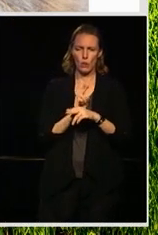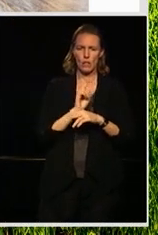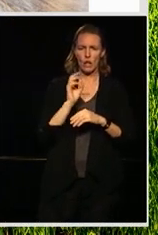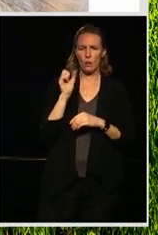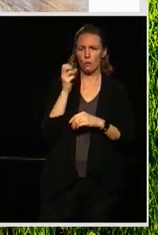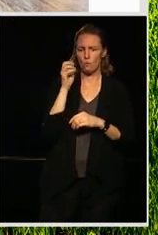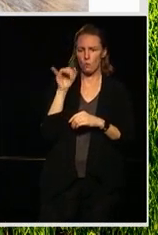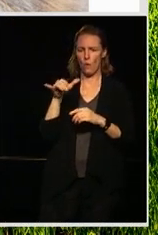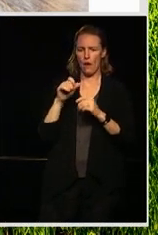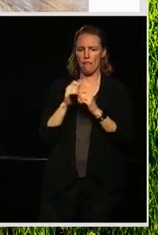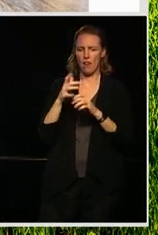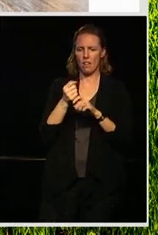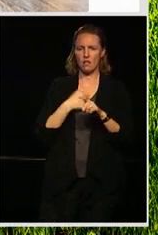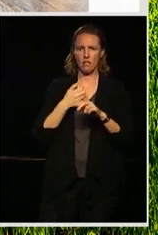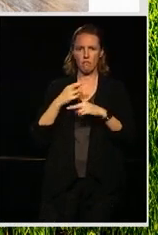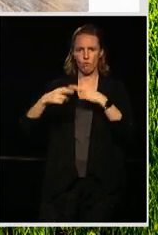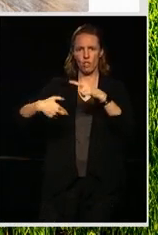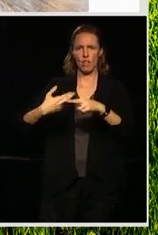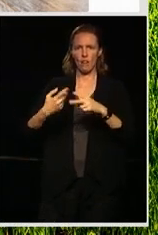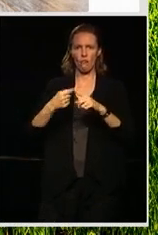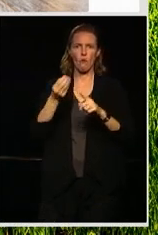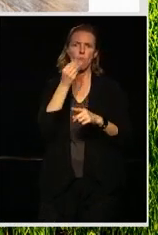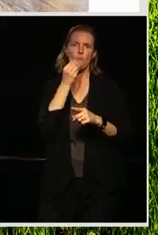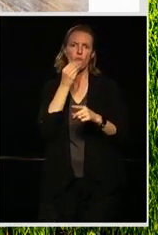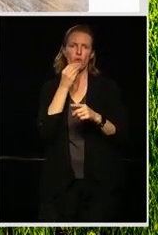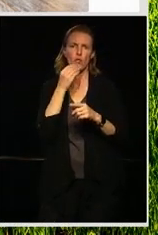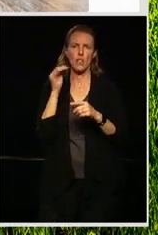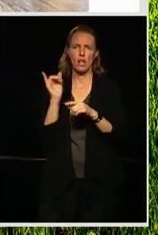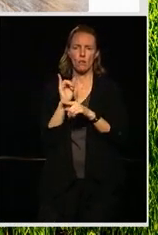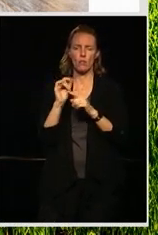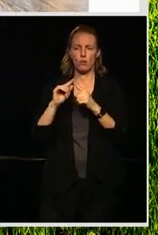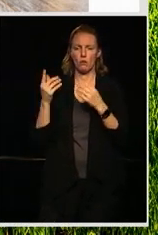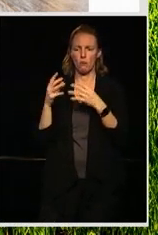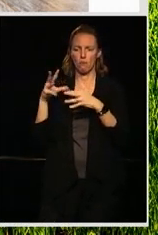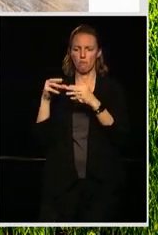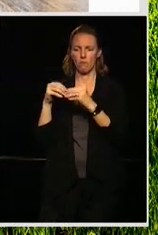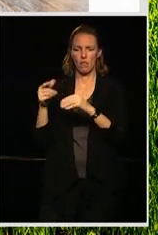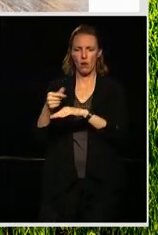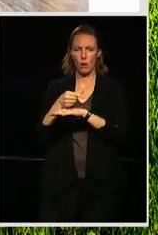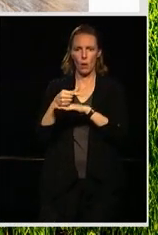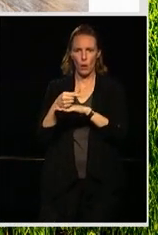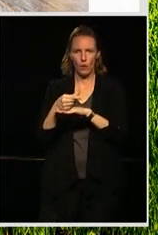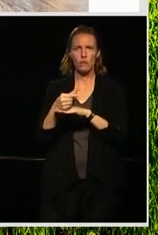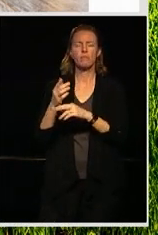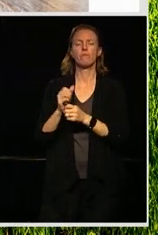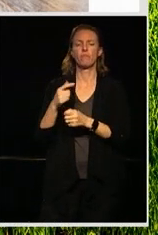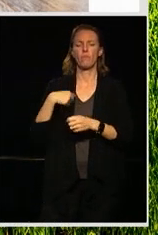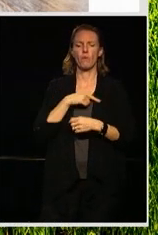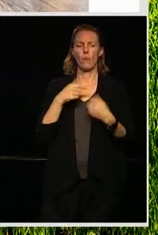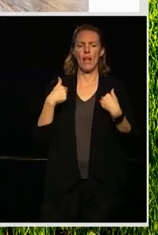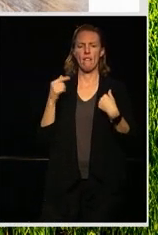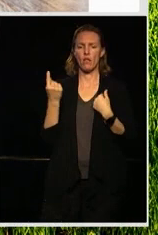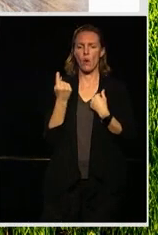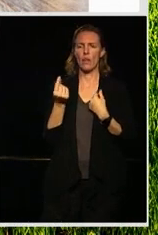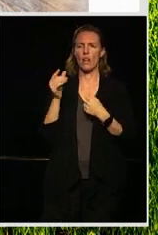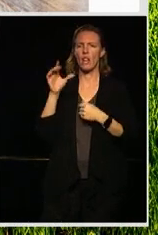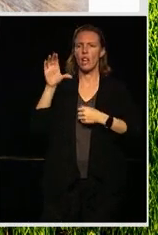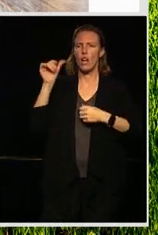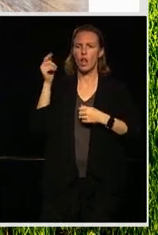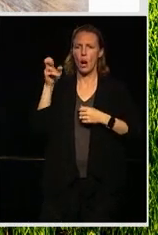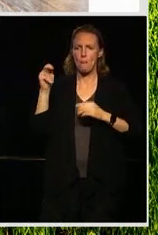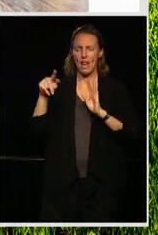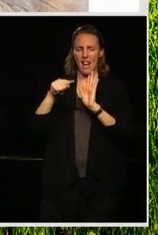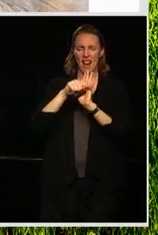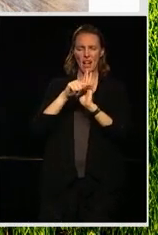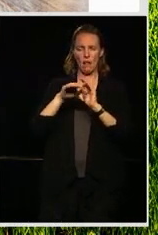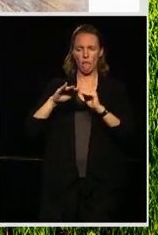upcycled from the food industry to bond this together. We have the only carbon-negative flooring and building material